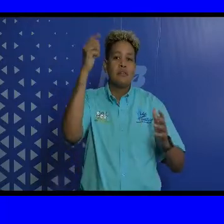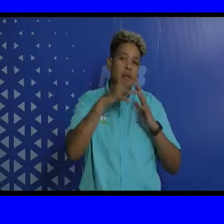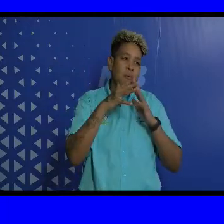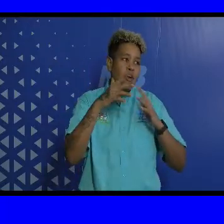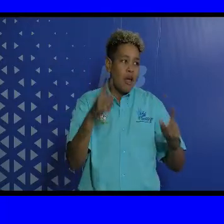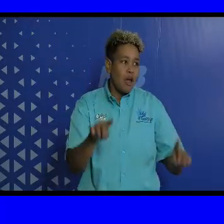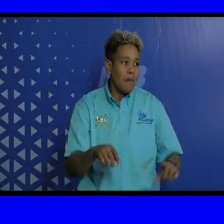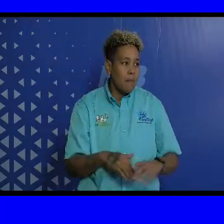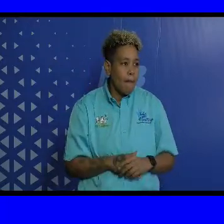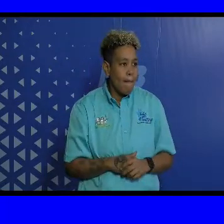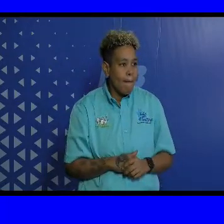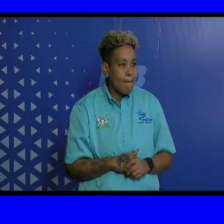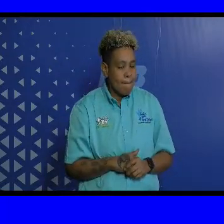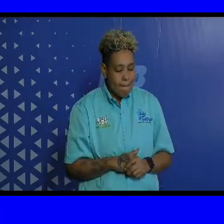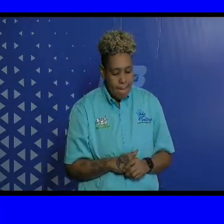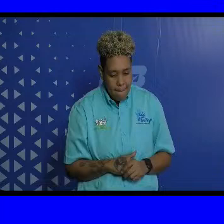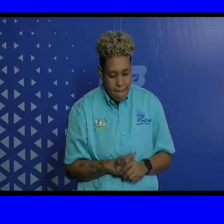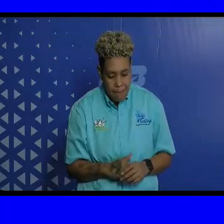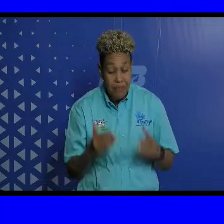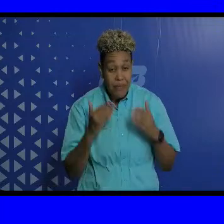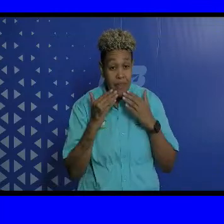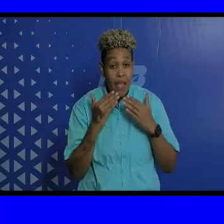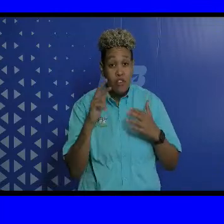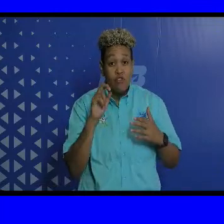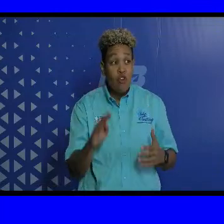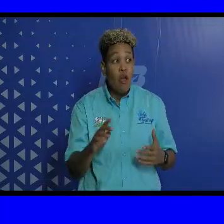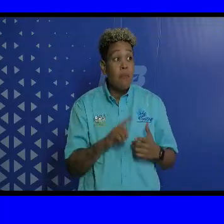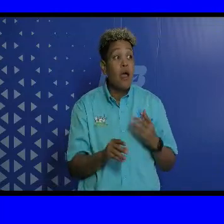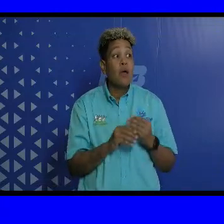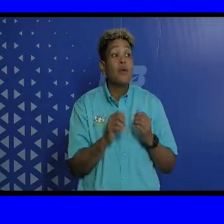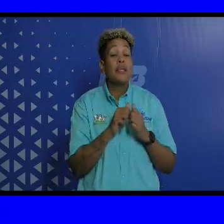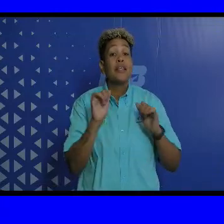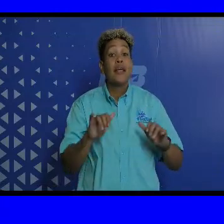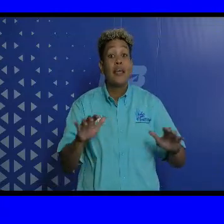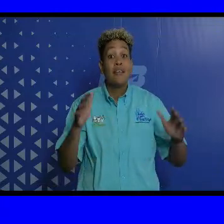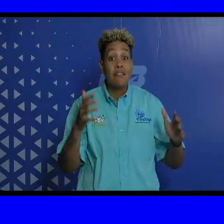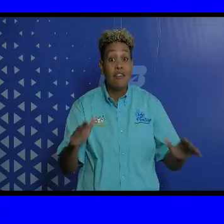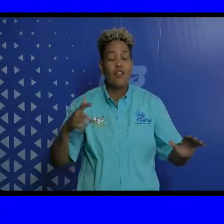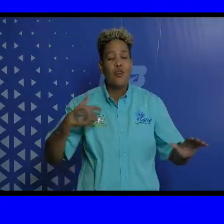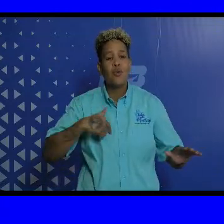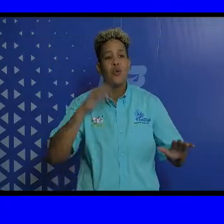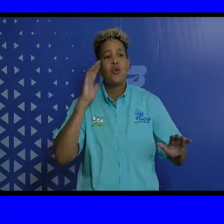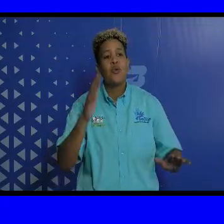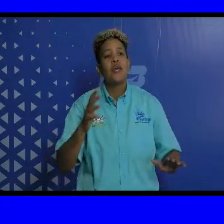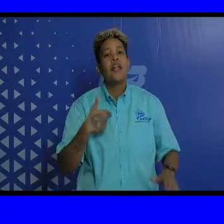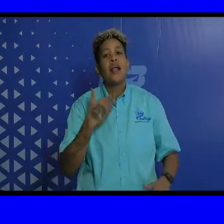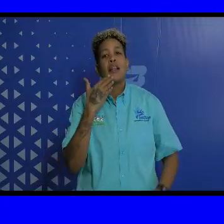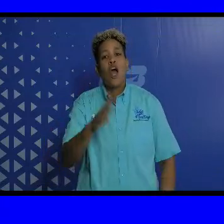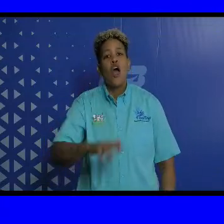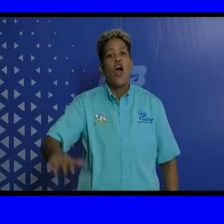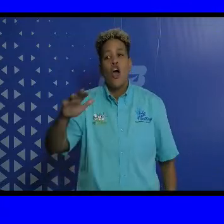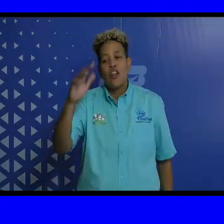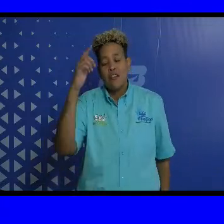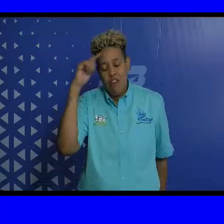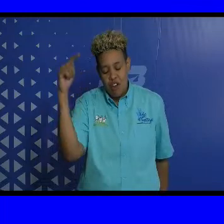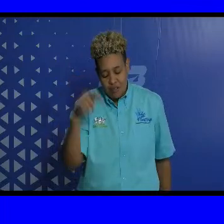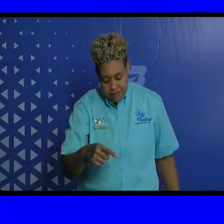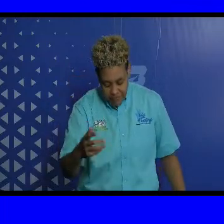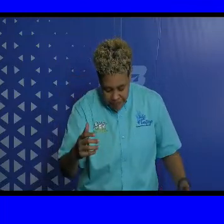Yeah. All right. Thanks, Rob. And with that, we will, and I thank everyone